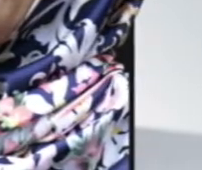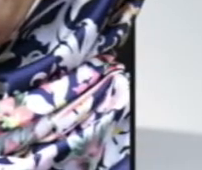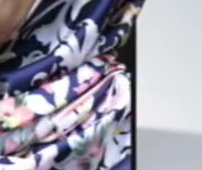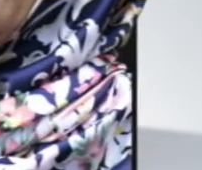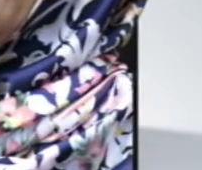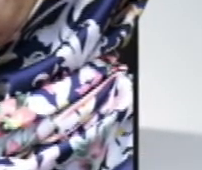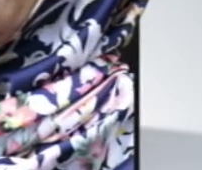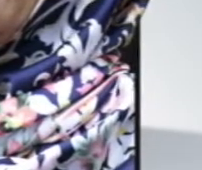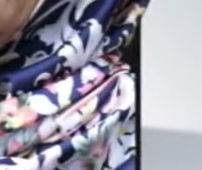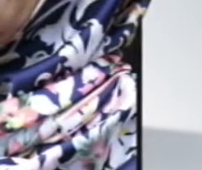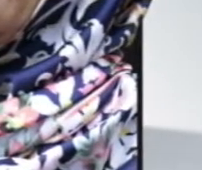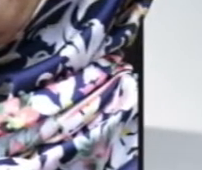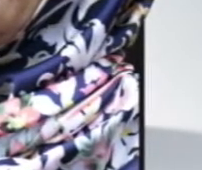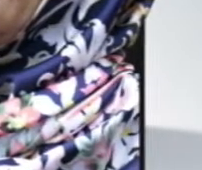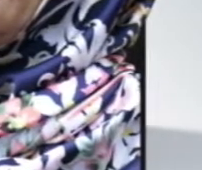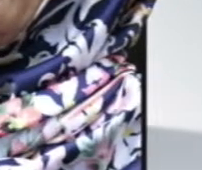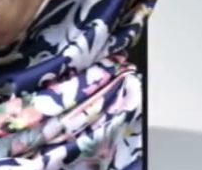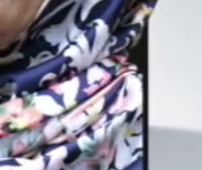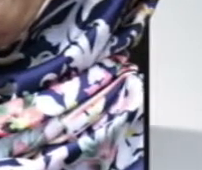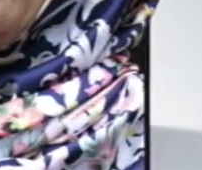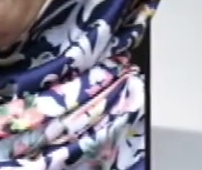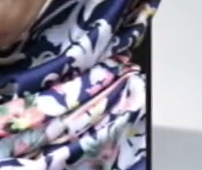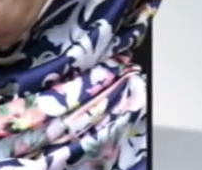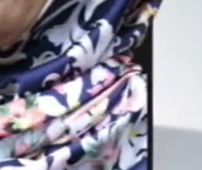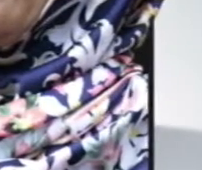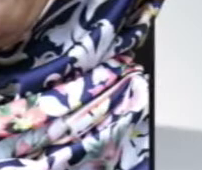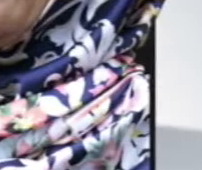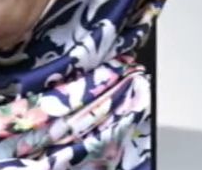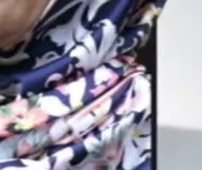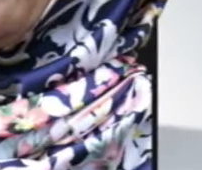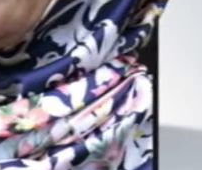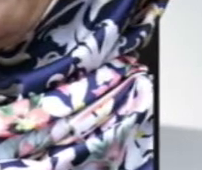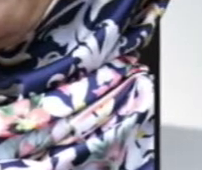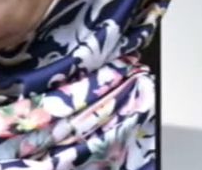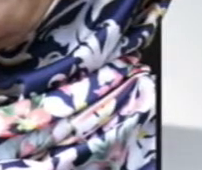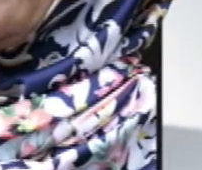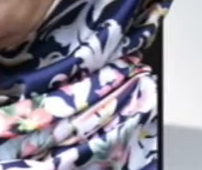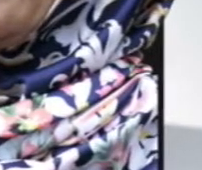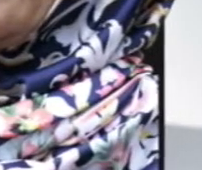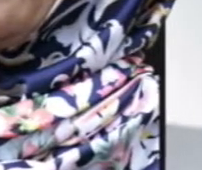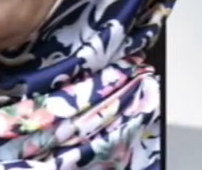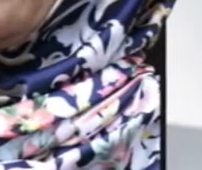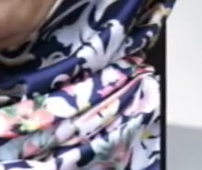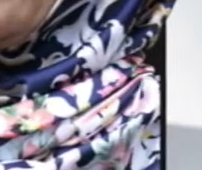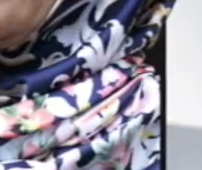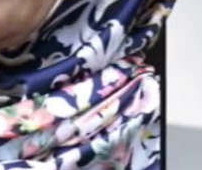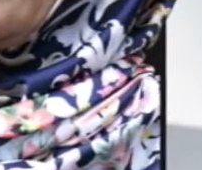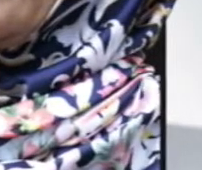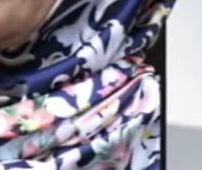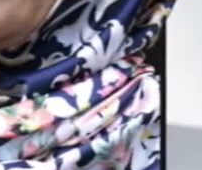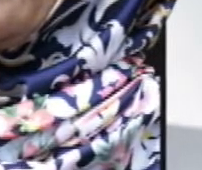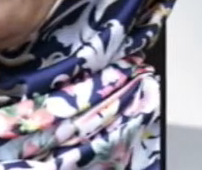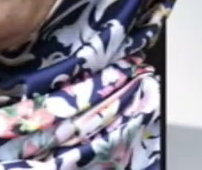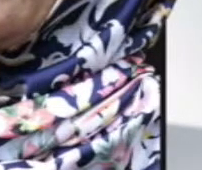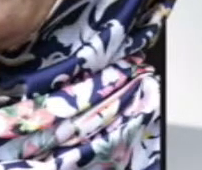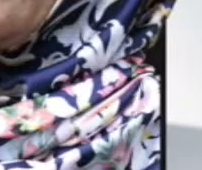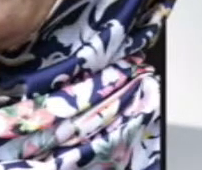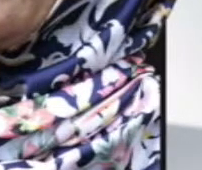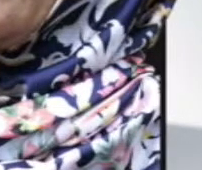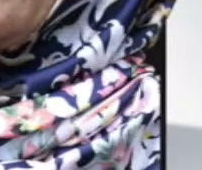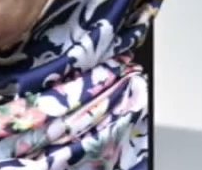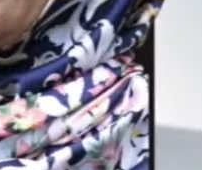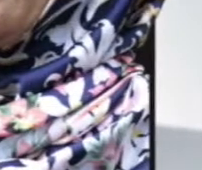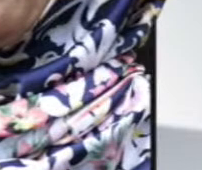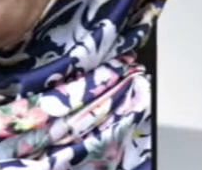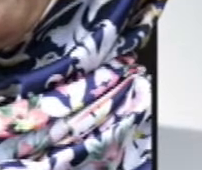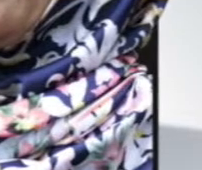the media is indicating that they have not cleared our party leader. The National Election Board has written to the IEBC to find out if